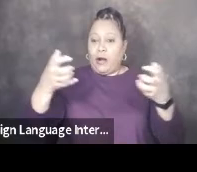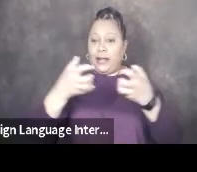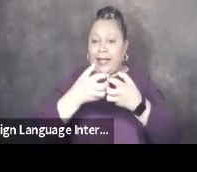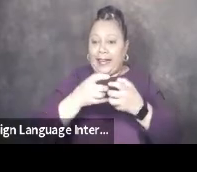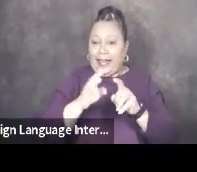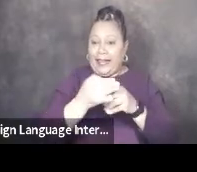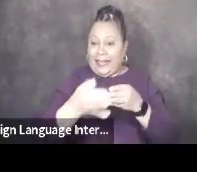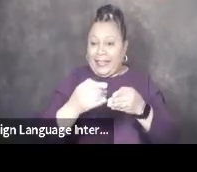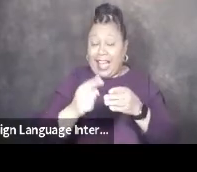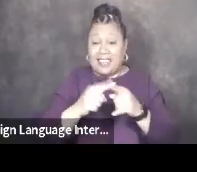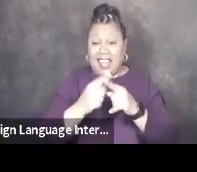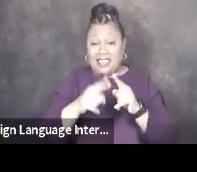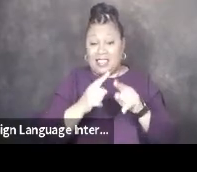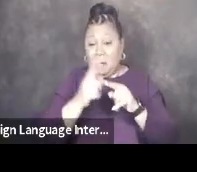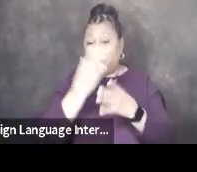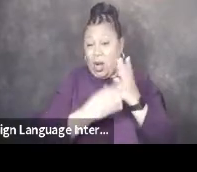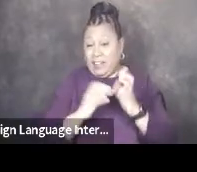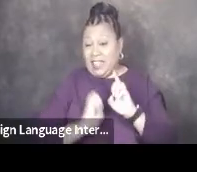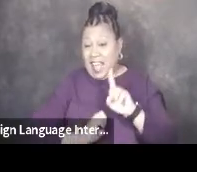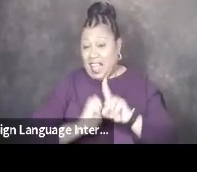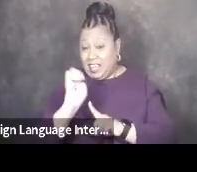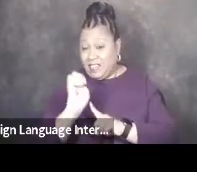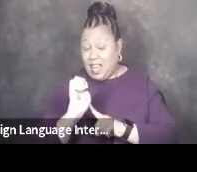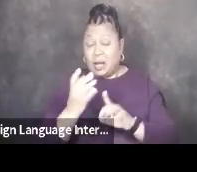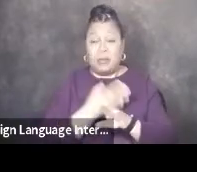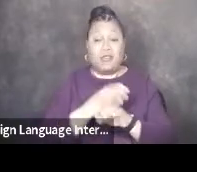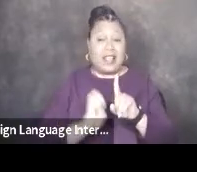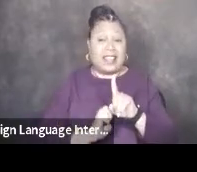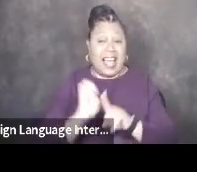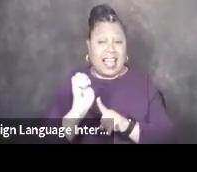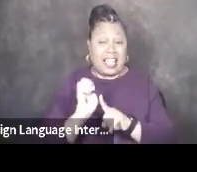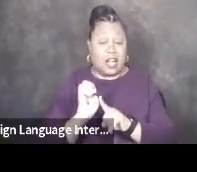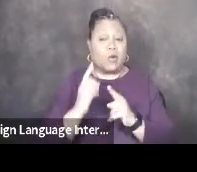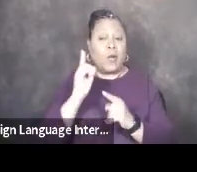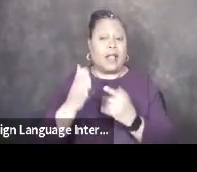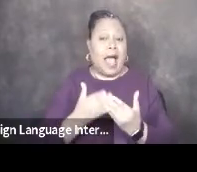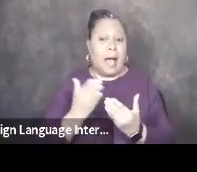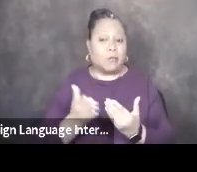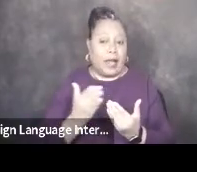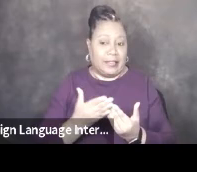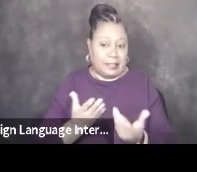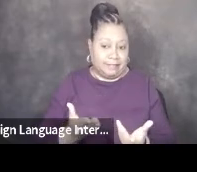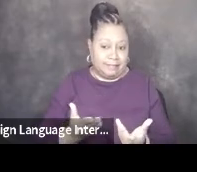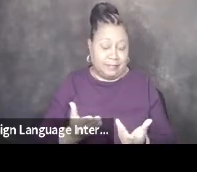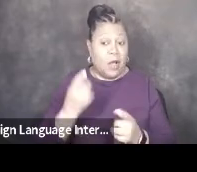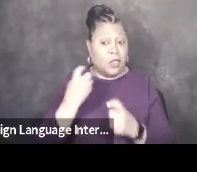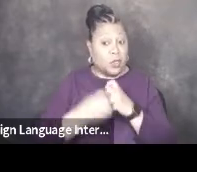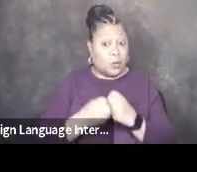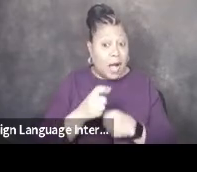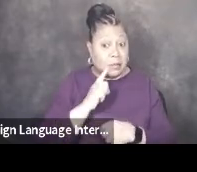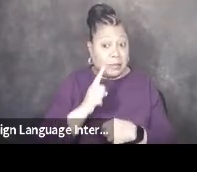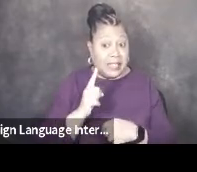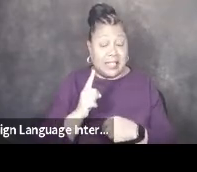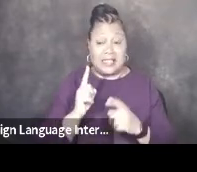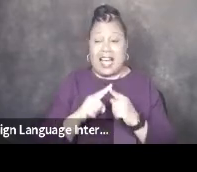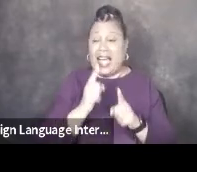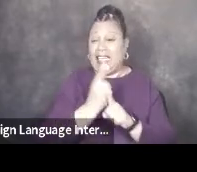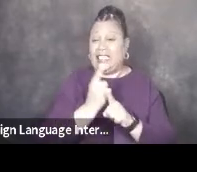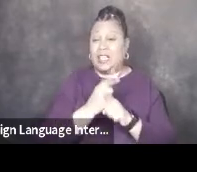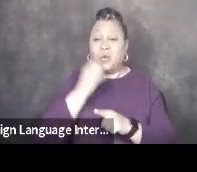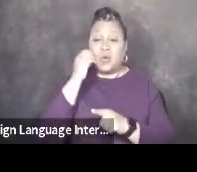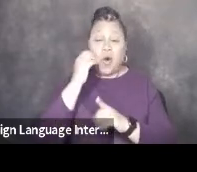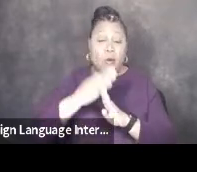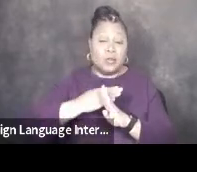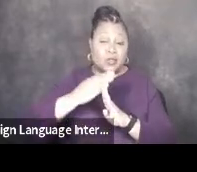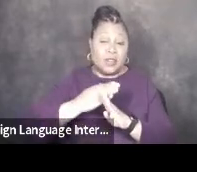part of the elevator before the elevator will operate. The problem is, in a typical home construction,